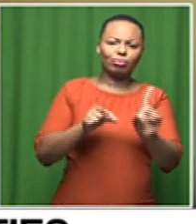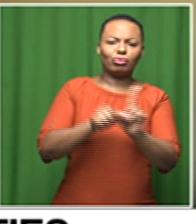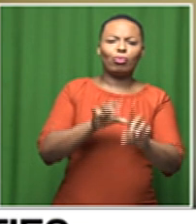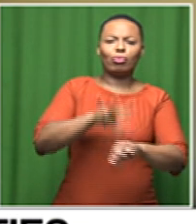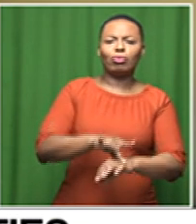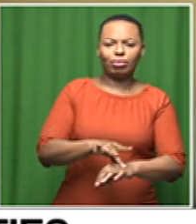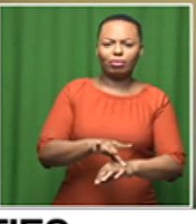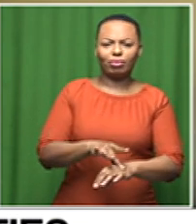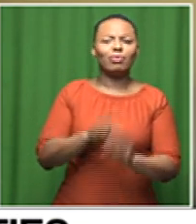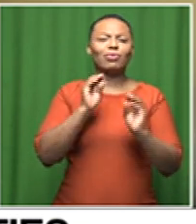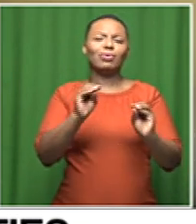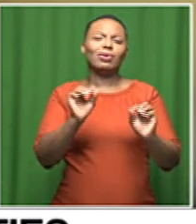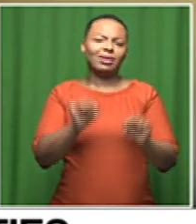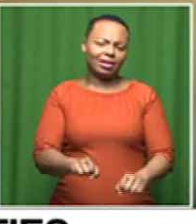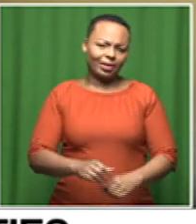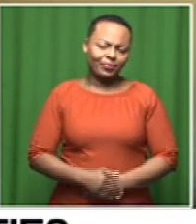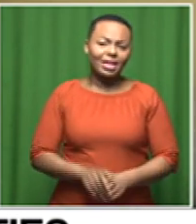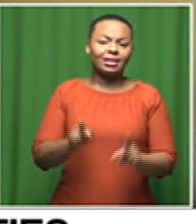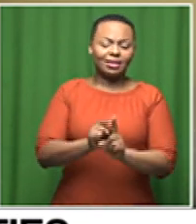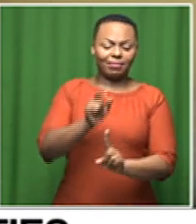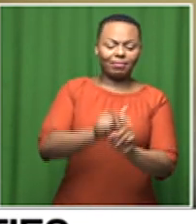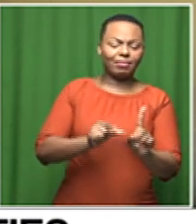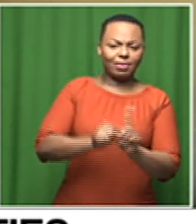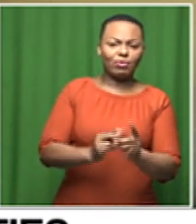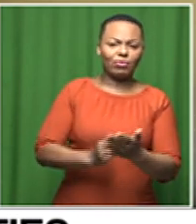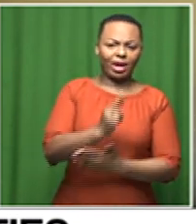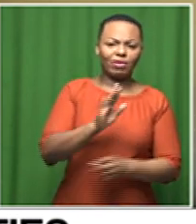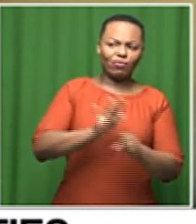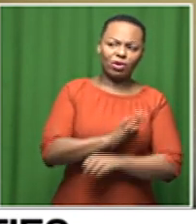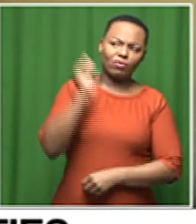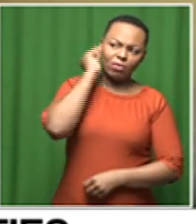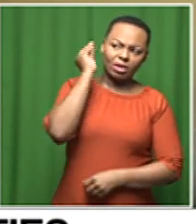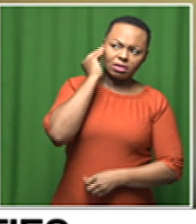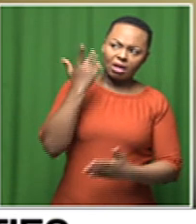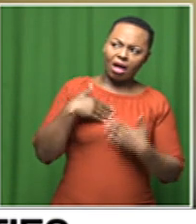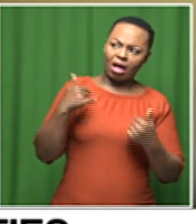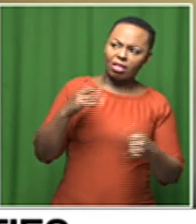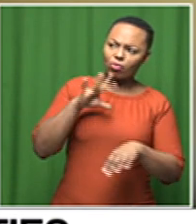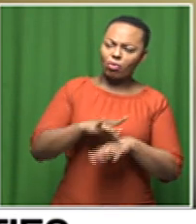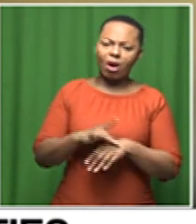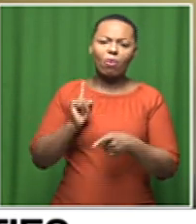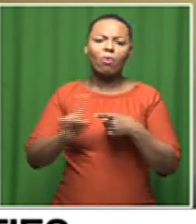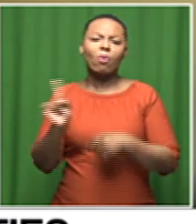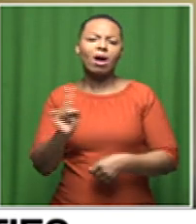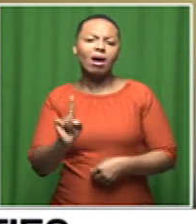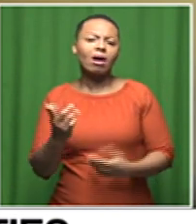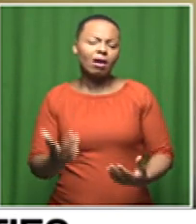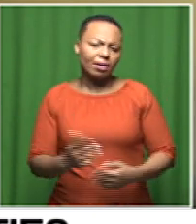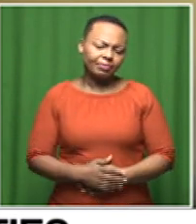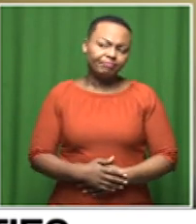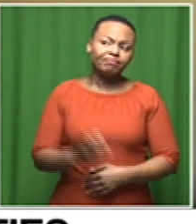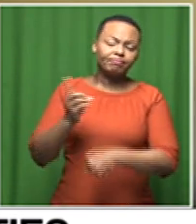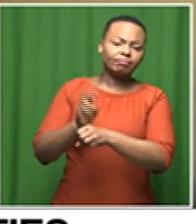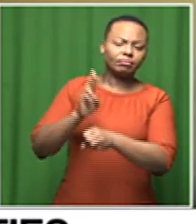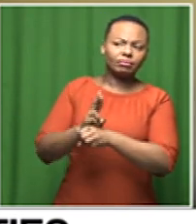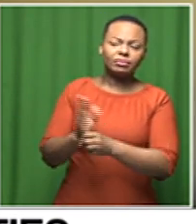patient. And the patient also has a right to full knowledge of their health condition. They are within their rights. And again, doctors are very,